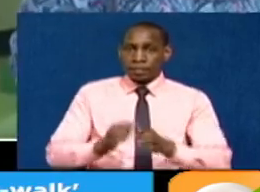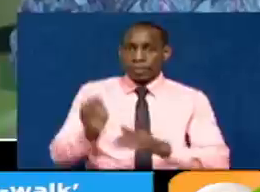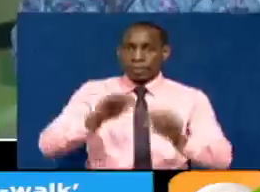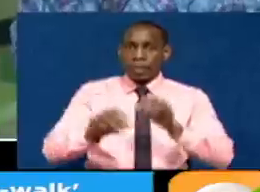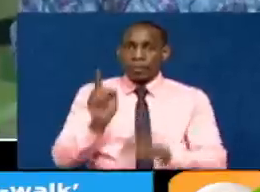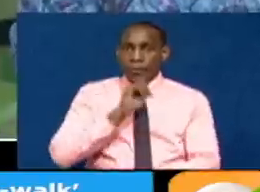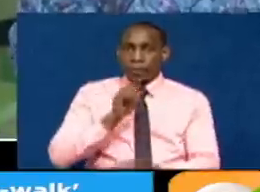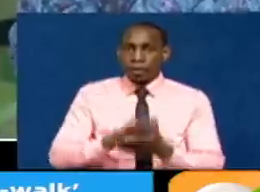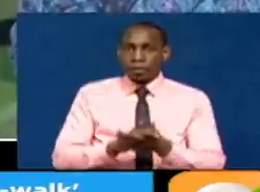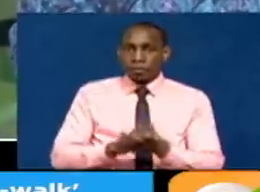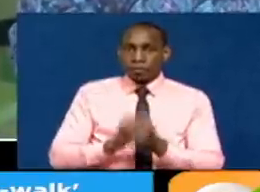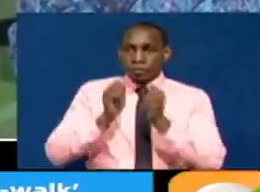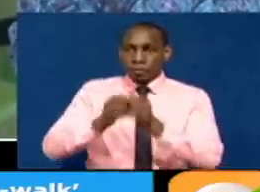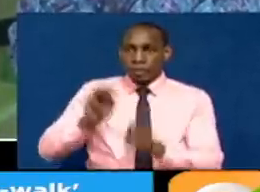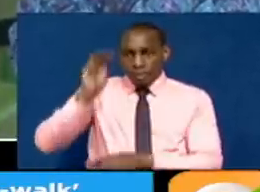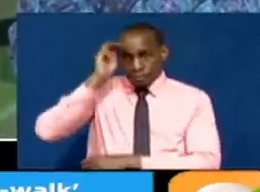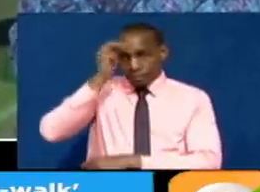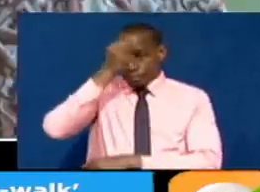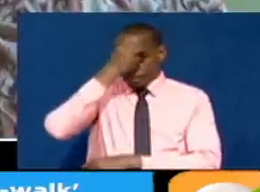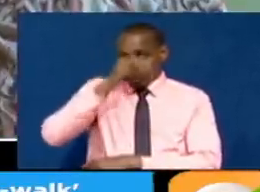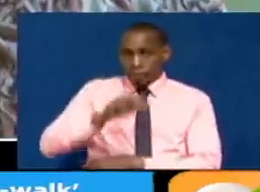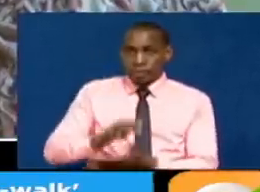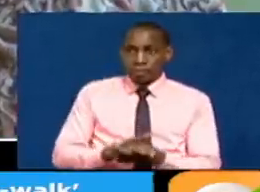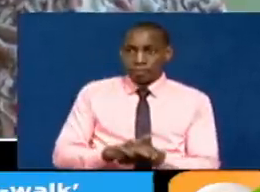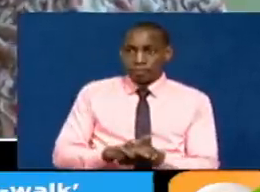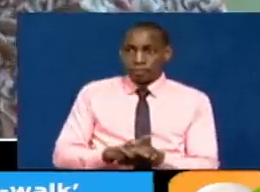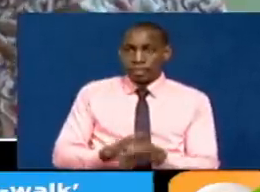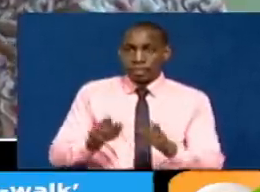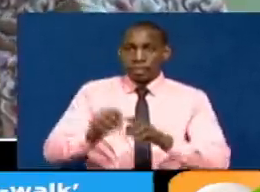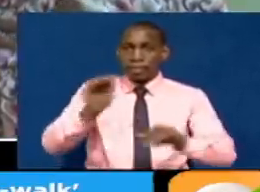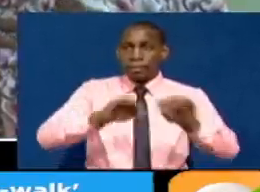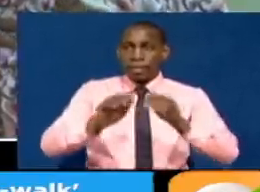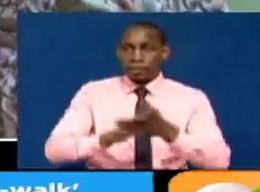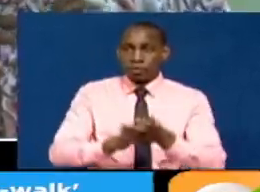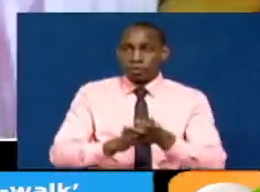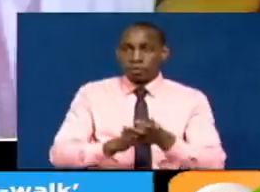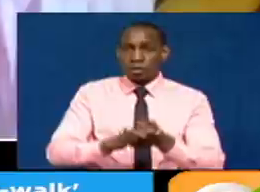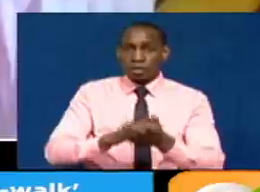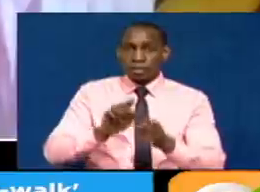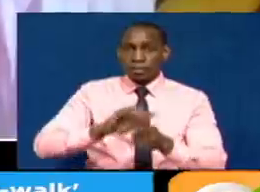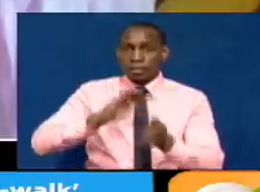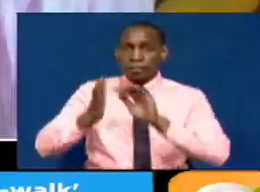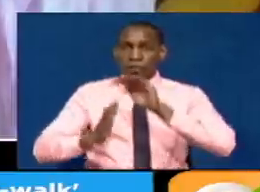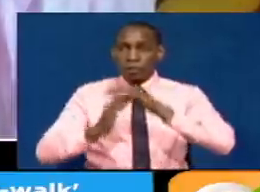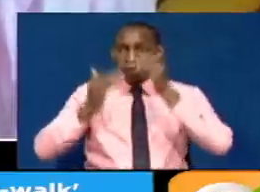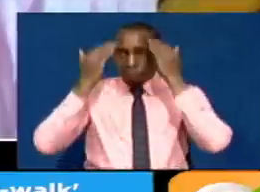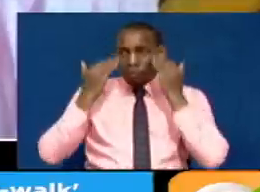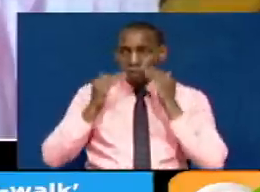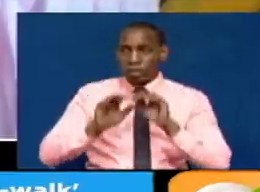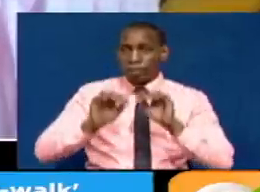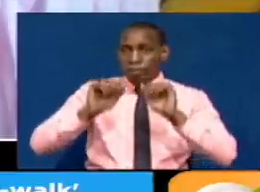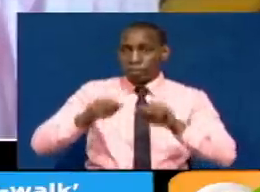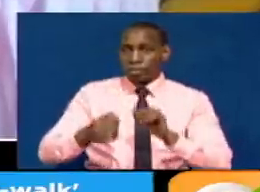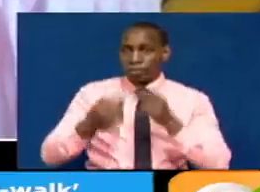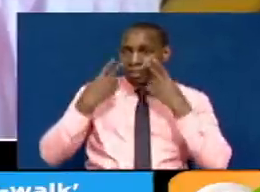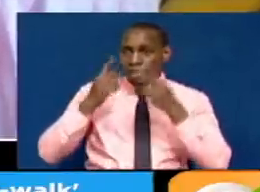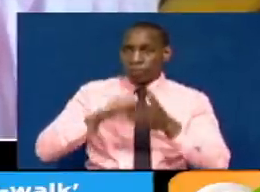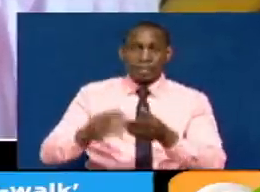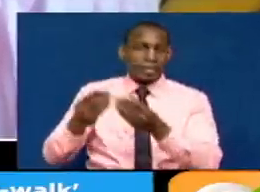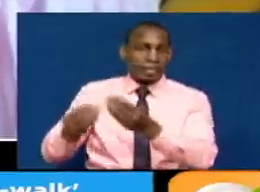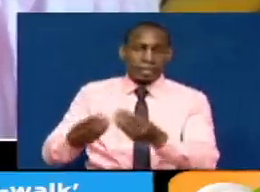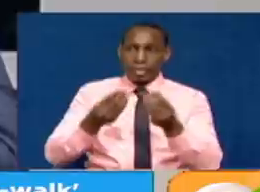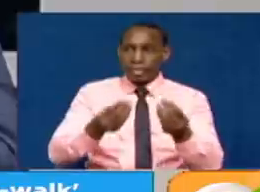was between her and Martha Karua, the Narc Kenya leader, a contest that went all the way to the Supreme Court, you could tell that it was not an